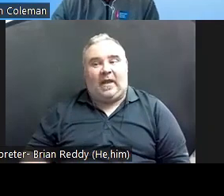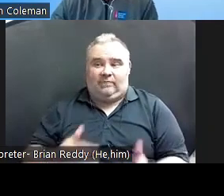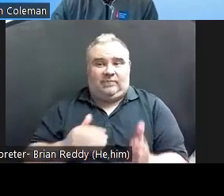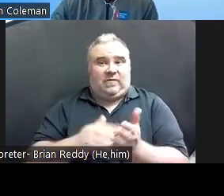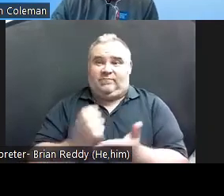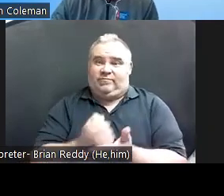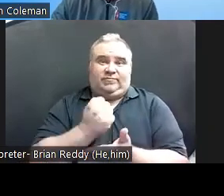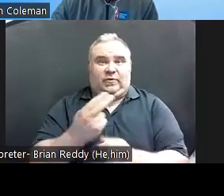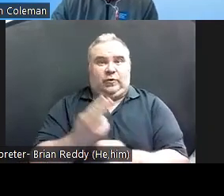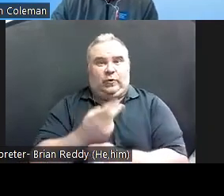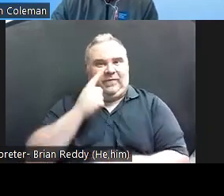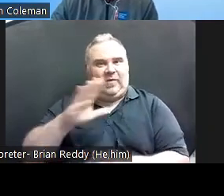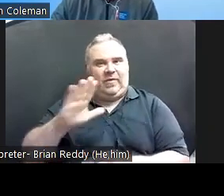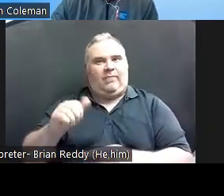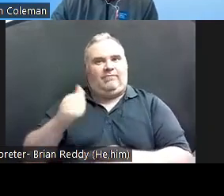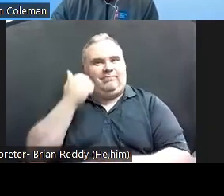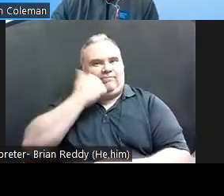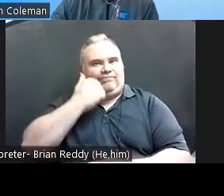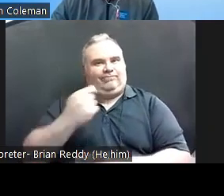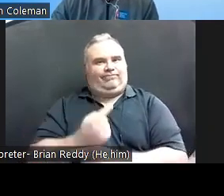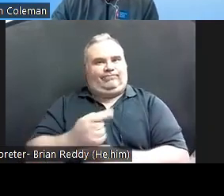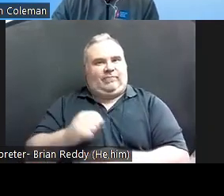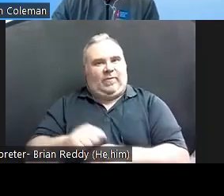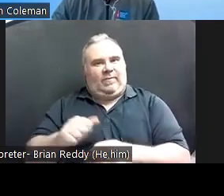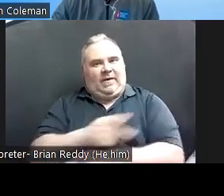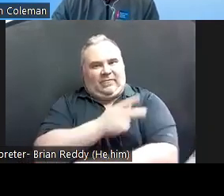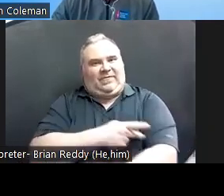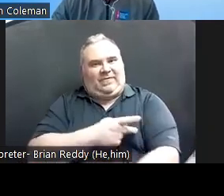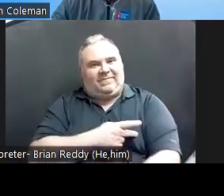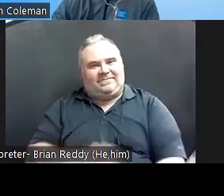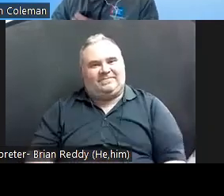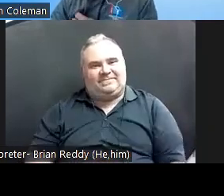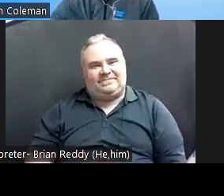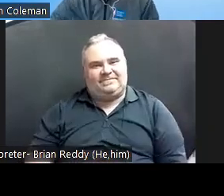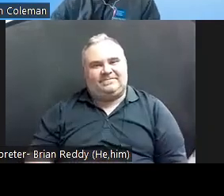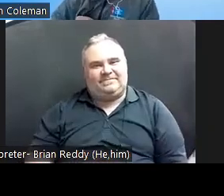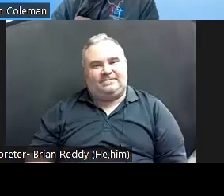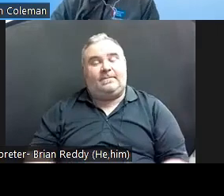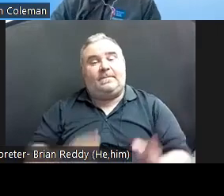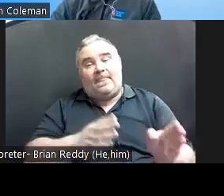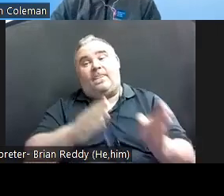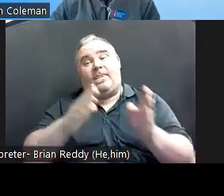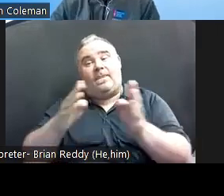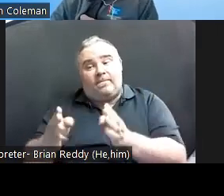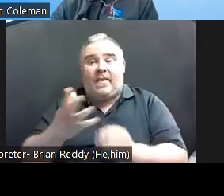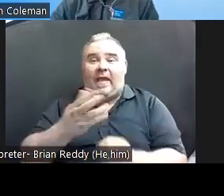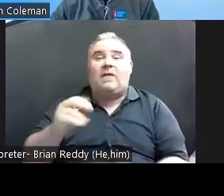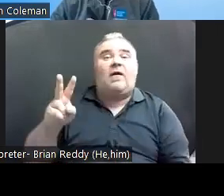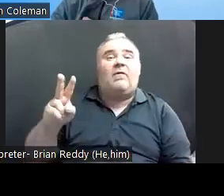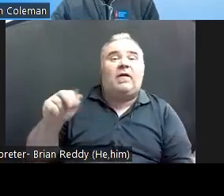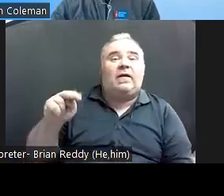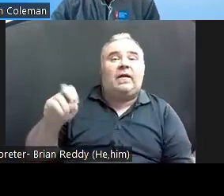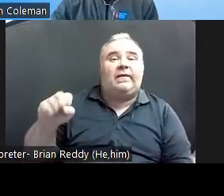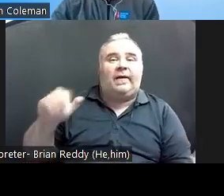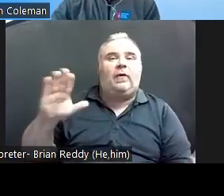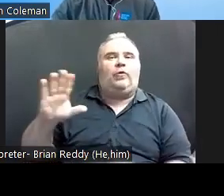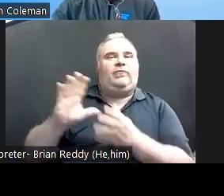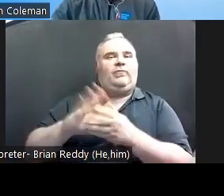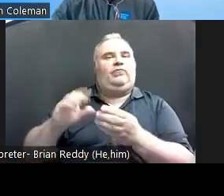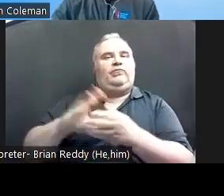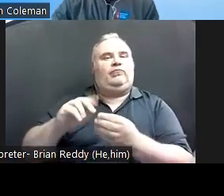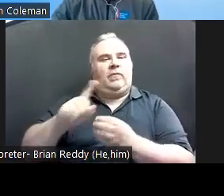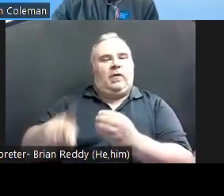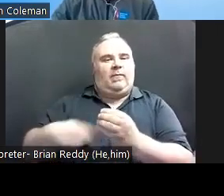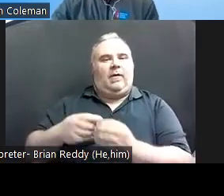and leverage in their practices. And then also, you know, Vanessa's story about